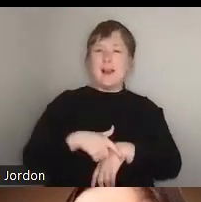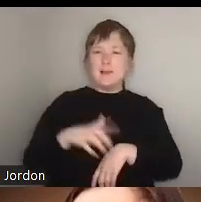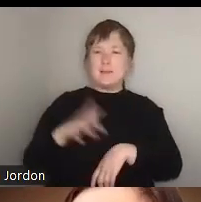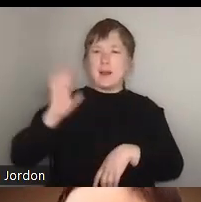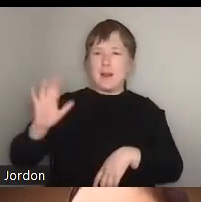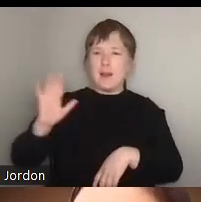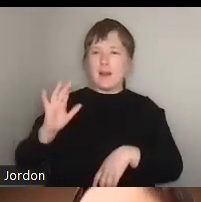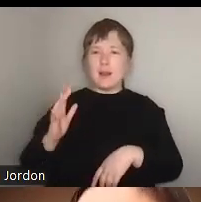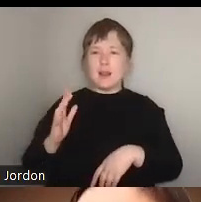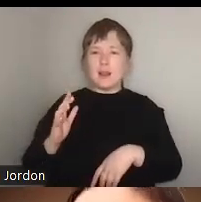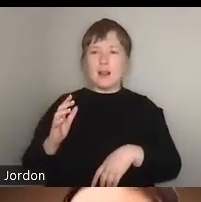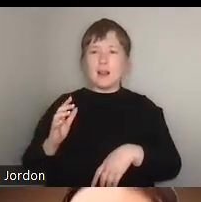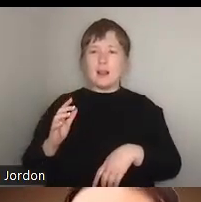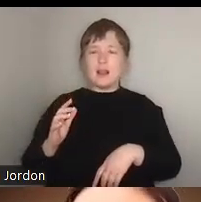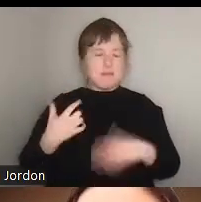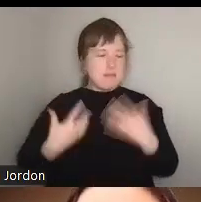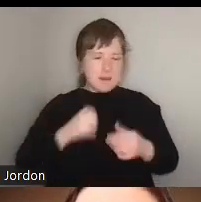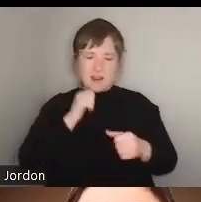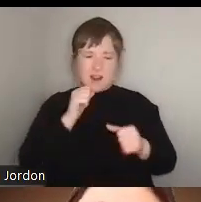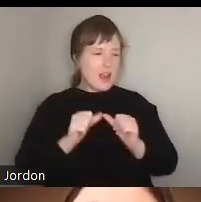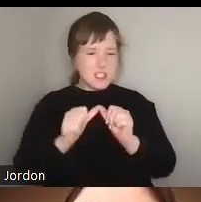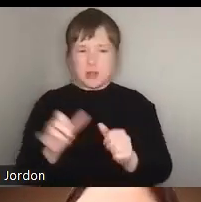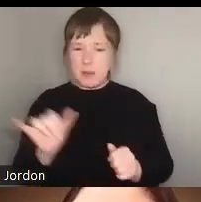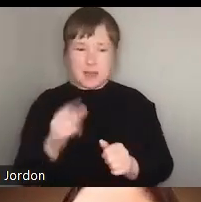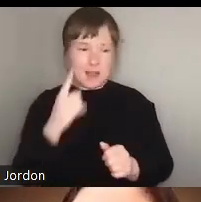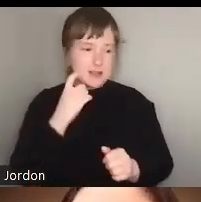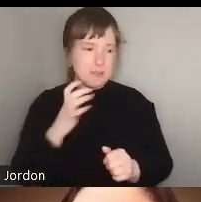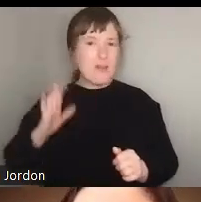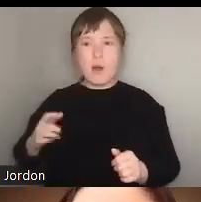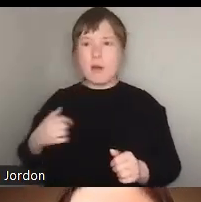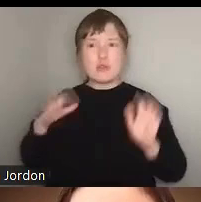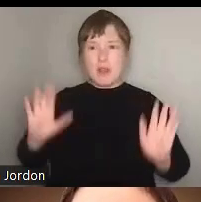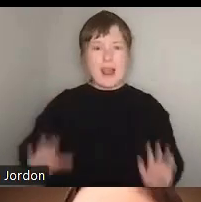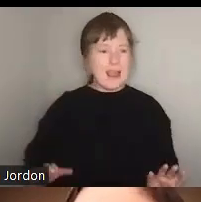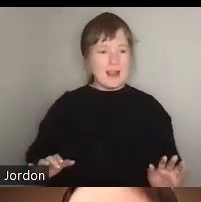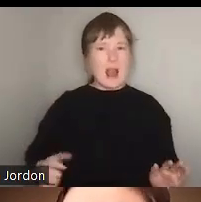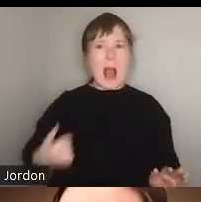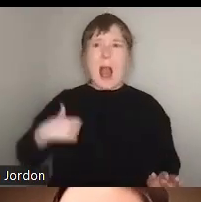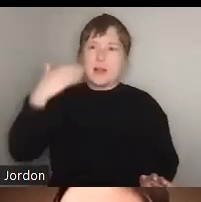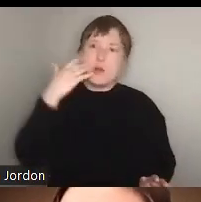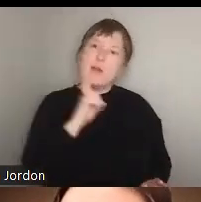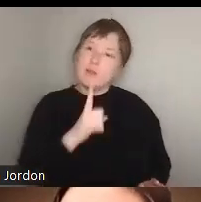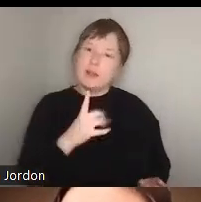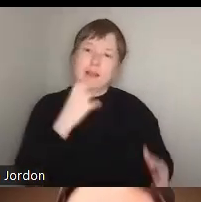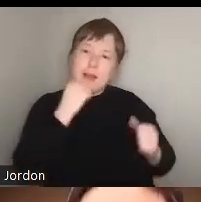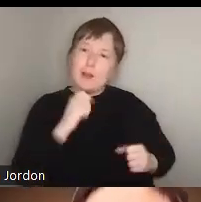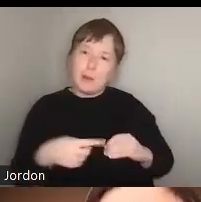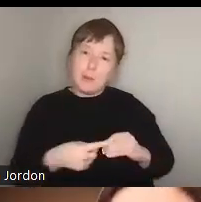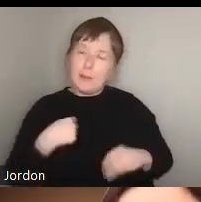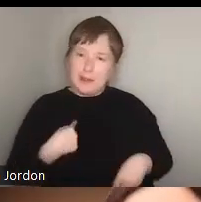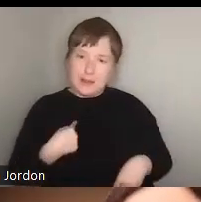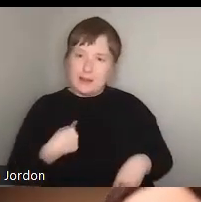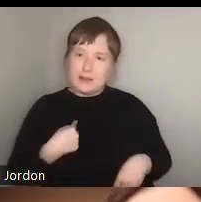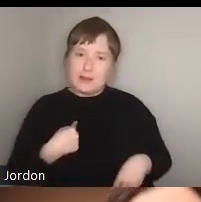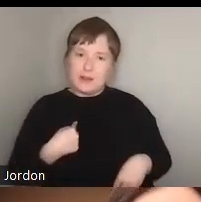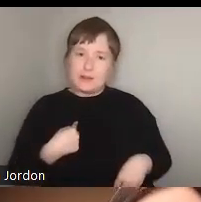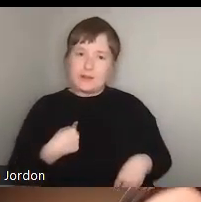like this because it hasn't always been like this, or I know that they really care about me because of how it was in the beginning.